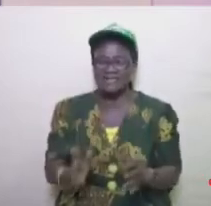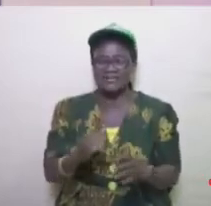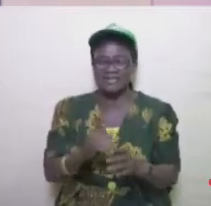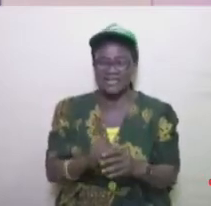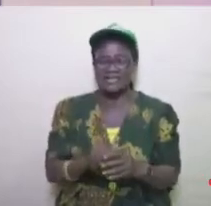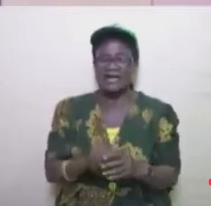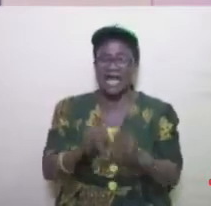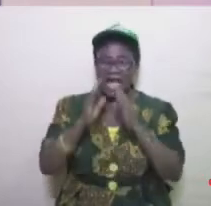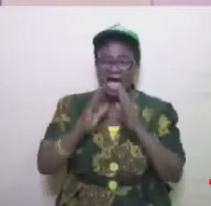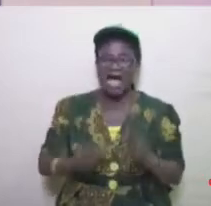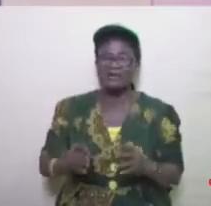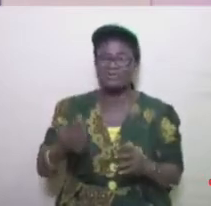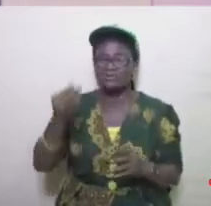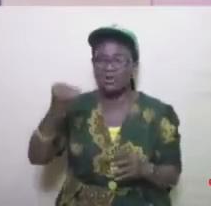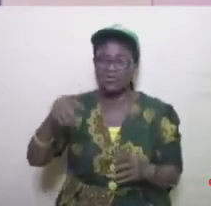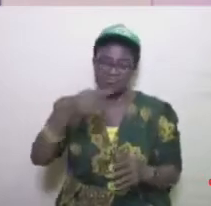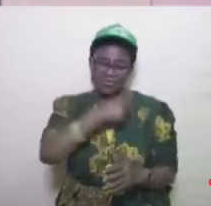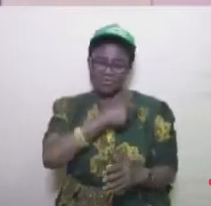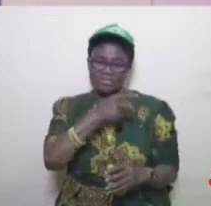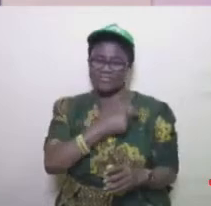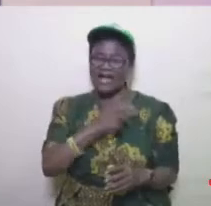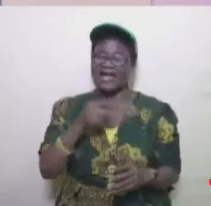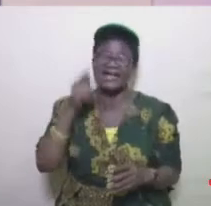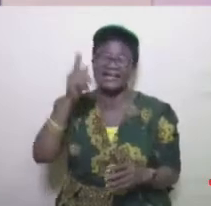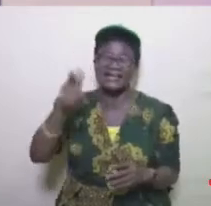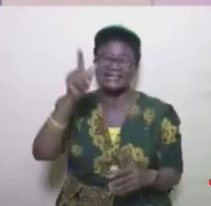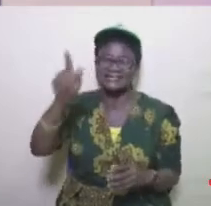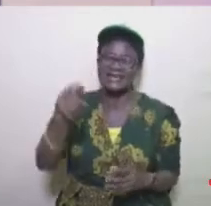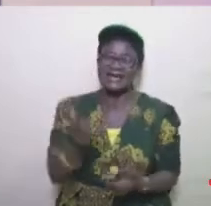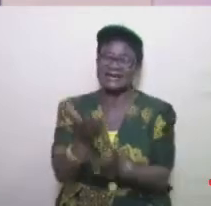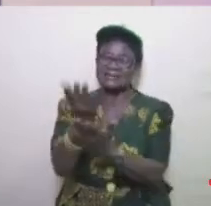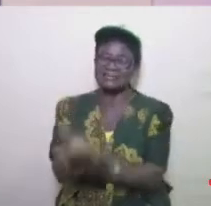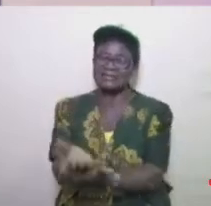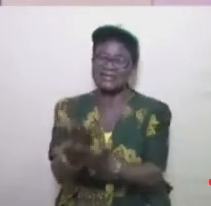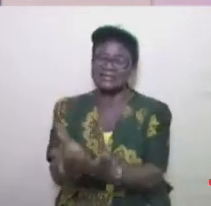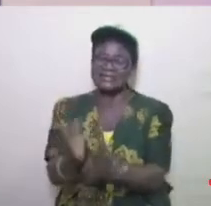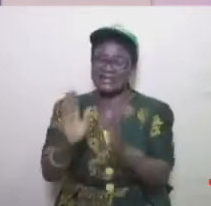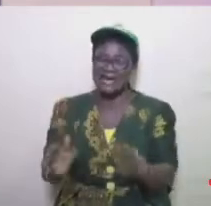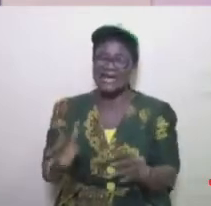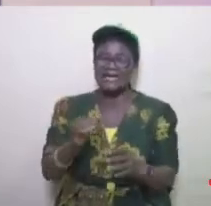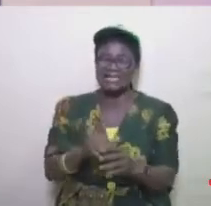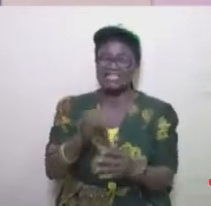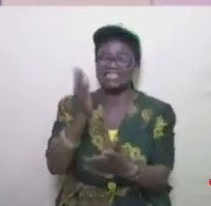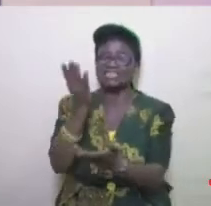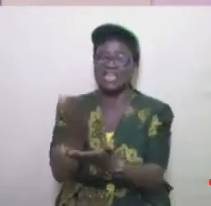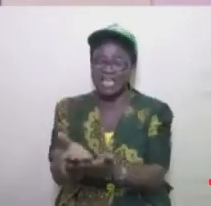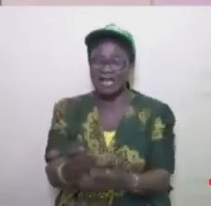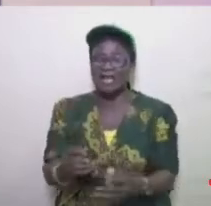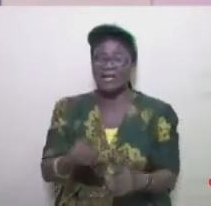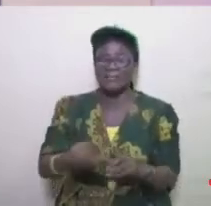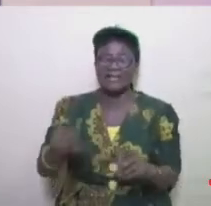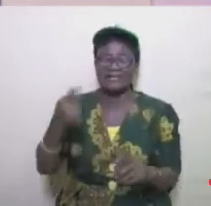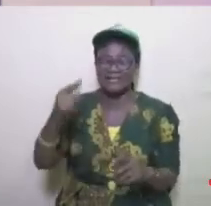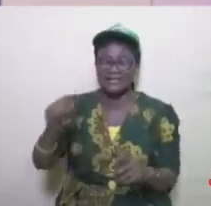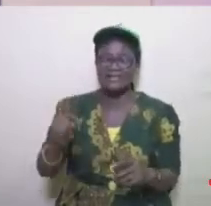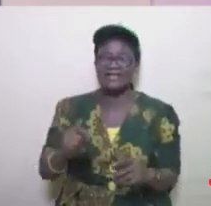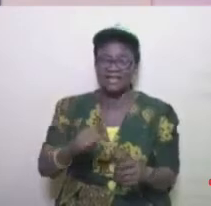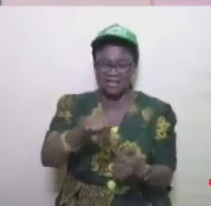of Potiphar, later a prisoner in jail. But the fellowship with